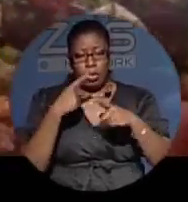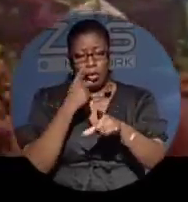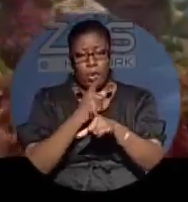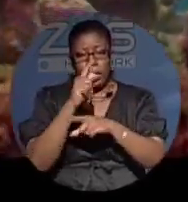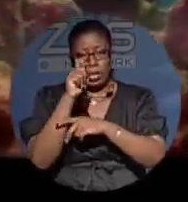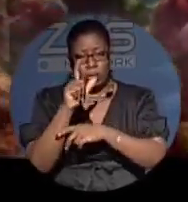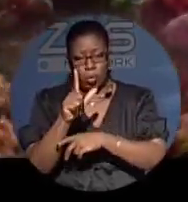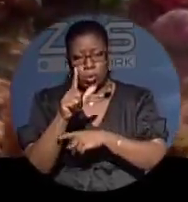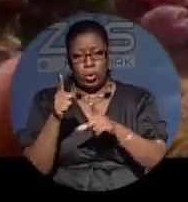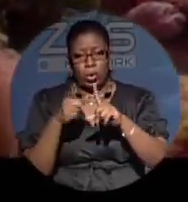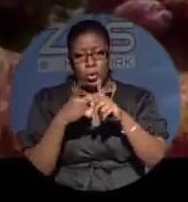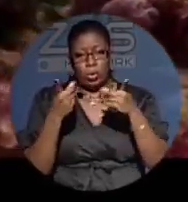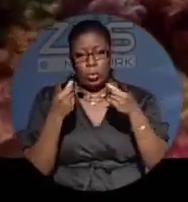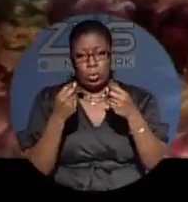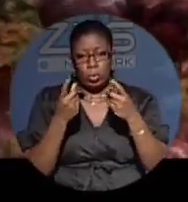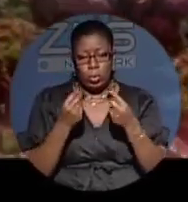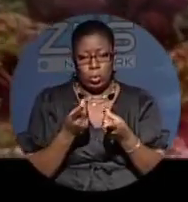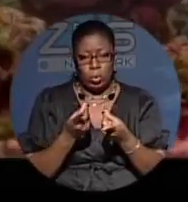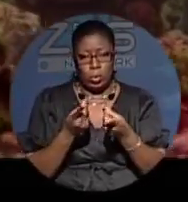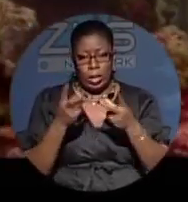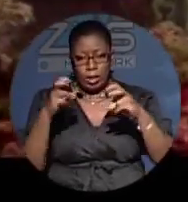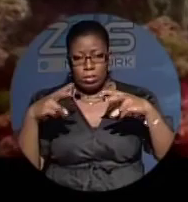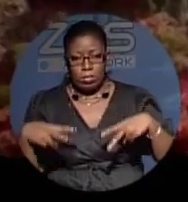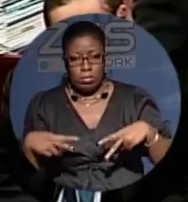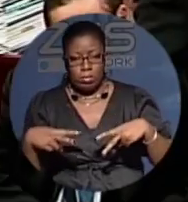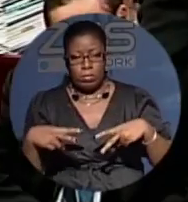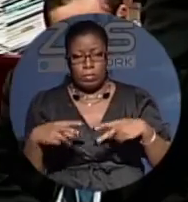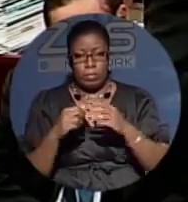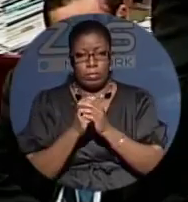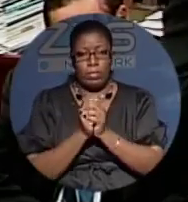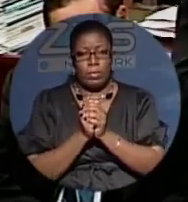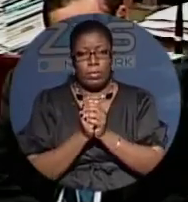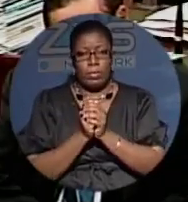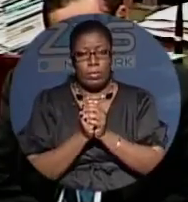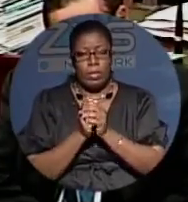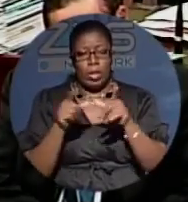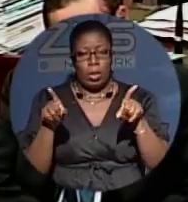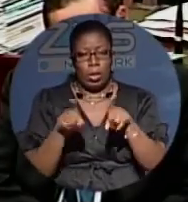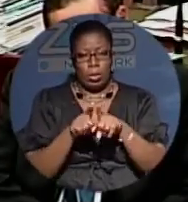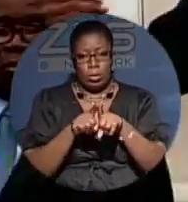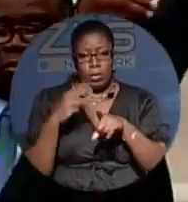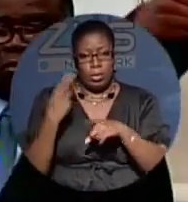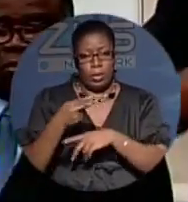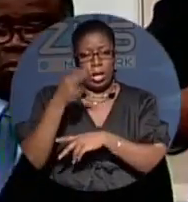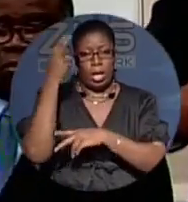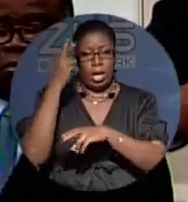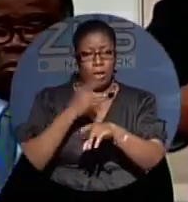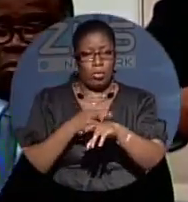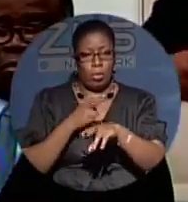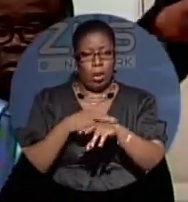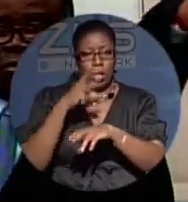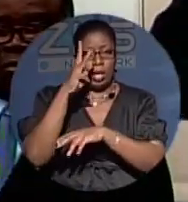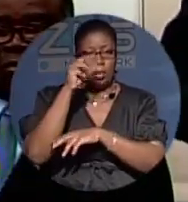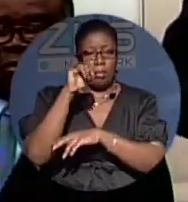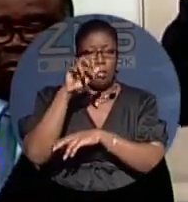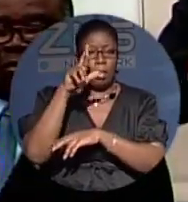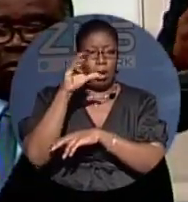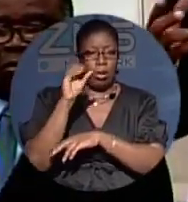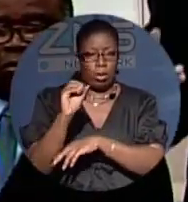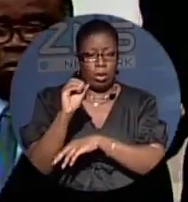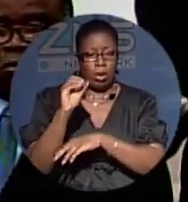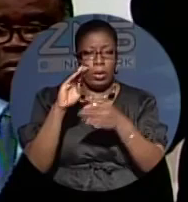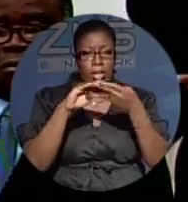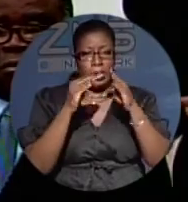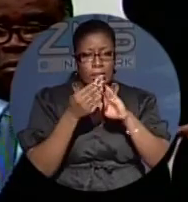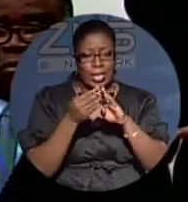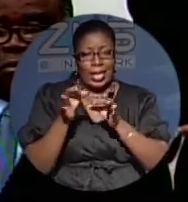tools to conduct exploration and possess good character. Meanwhile, the members of Parliament for High Rock and Marco City, Kenneth Russell and Shivago